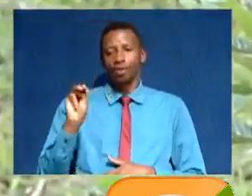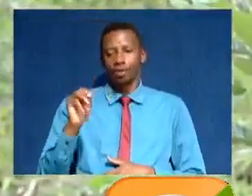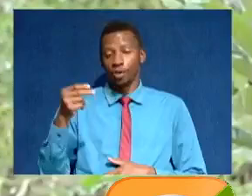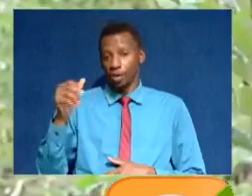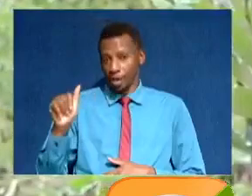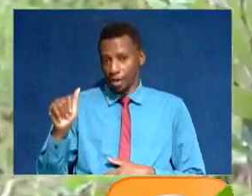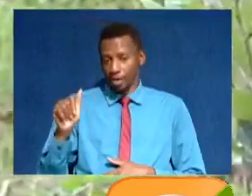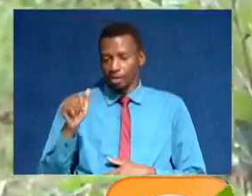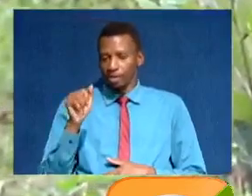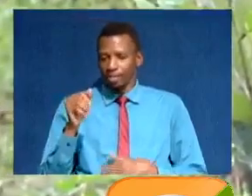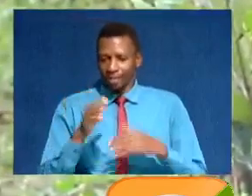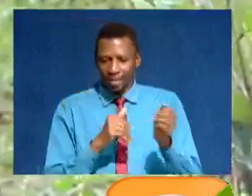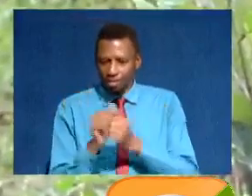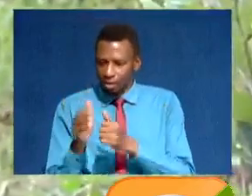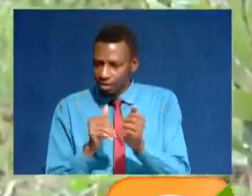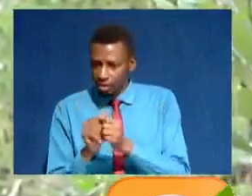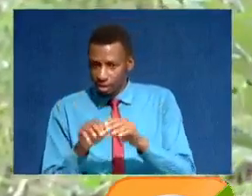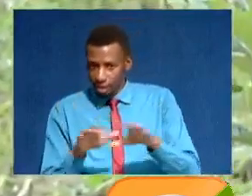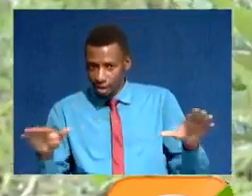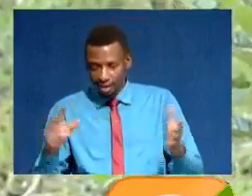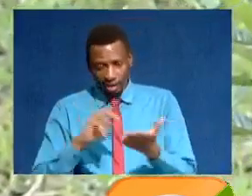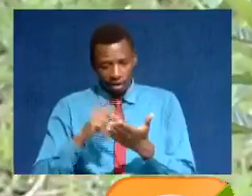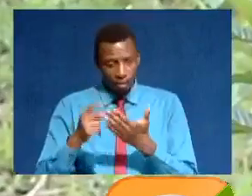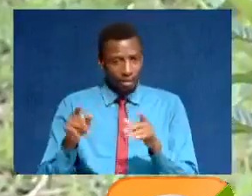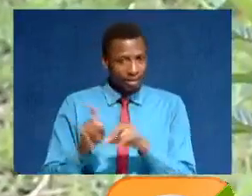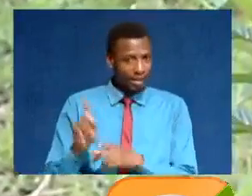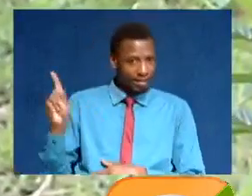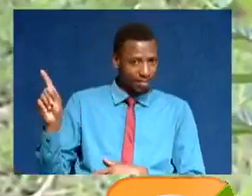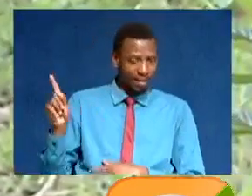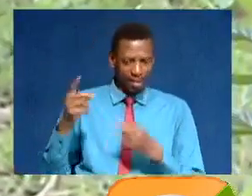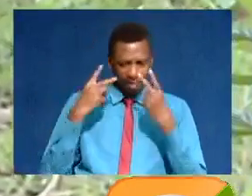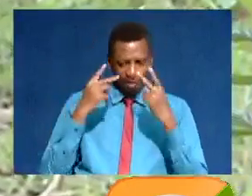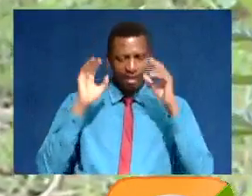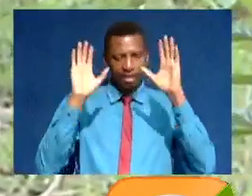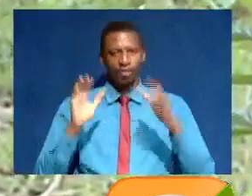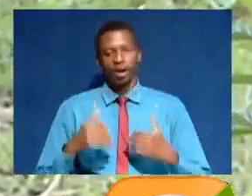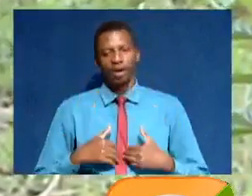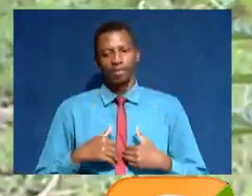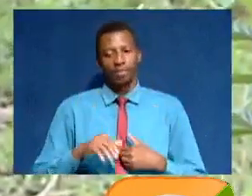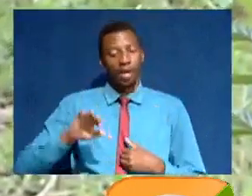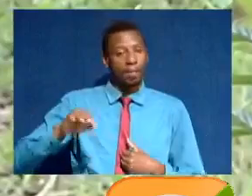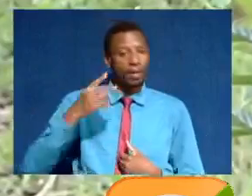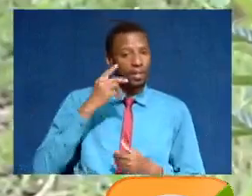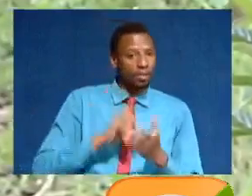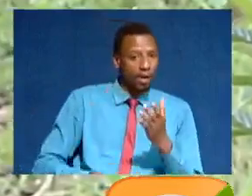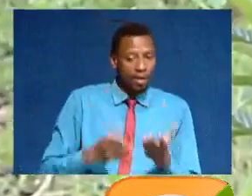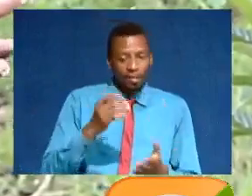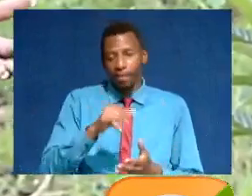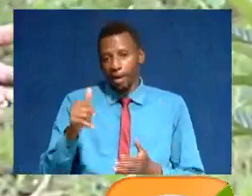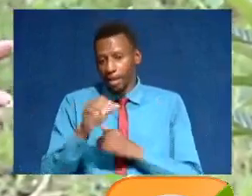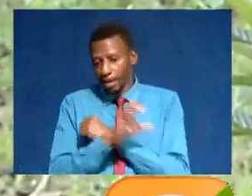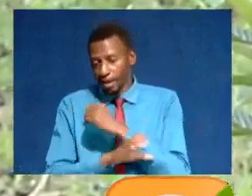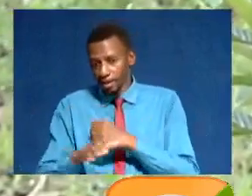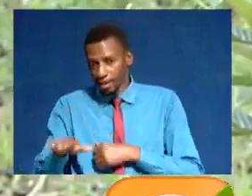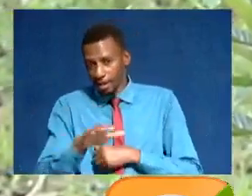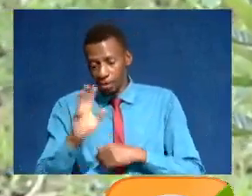targeted projects such as this that are proving a lifeline. What remains to be seen is whether other parts of the country will also adapt